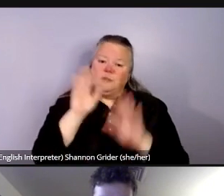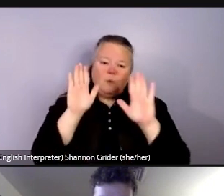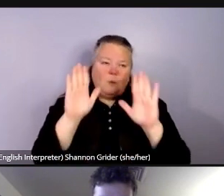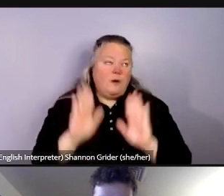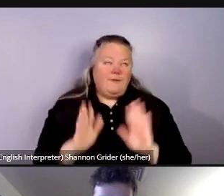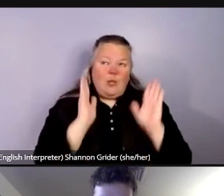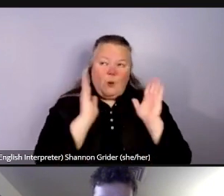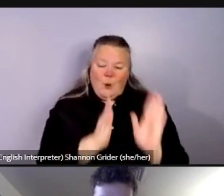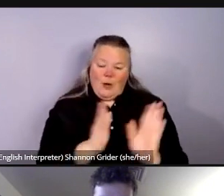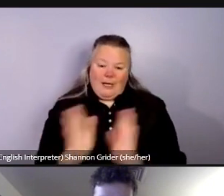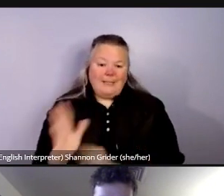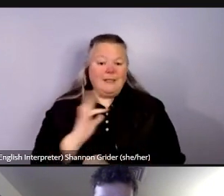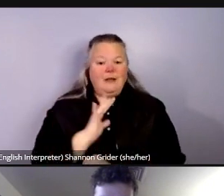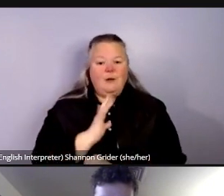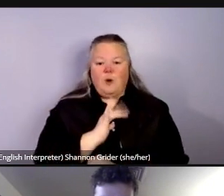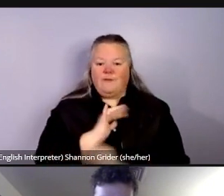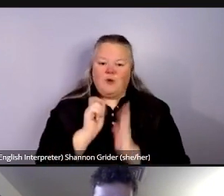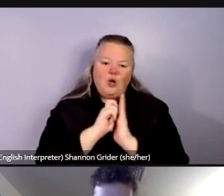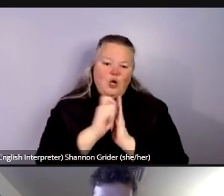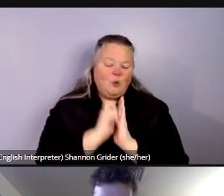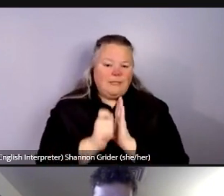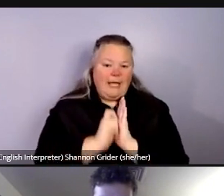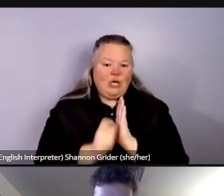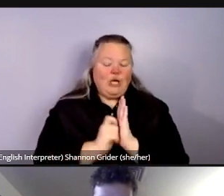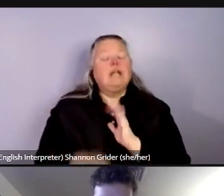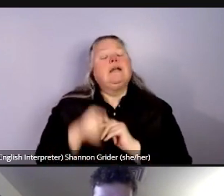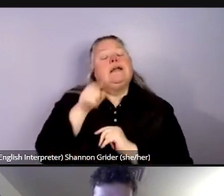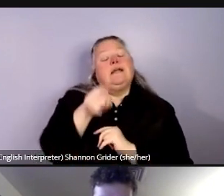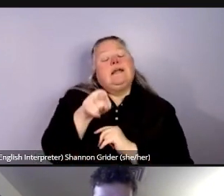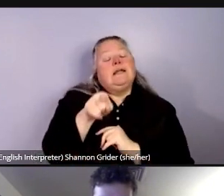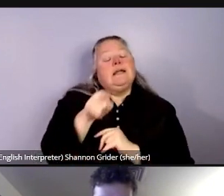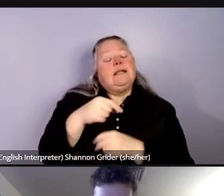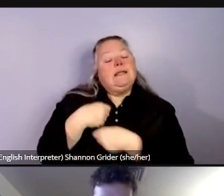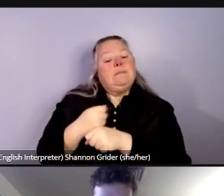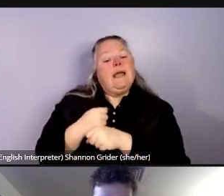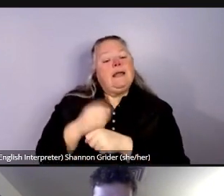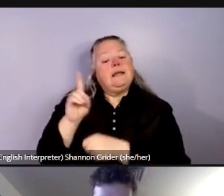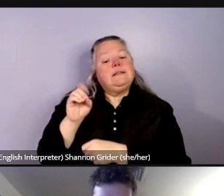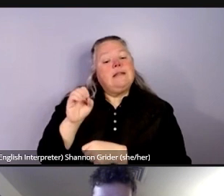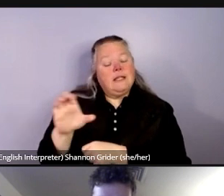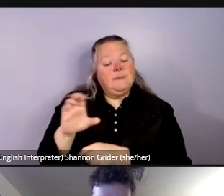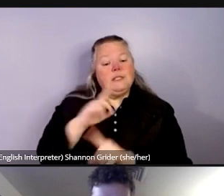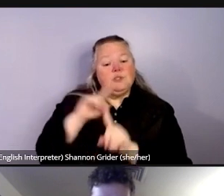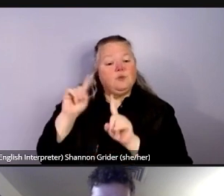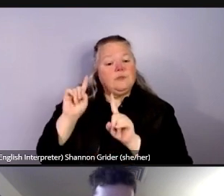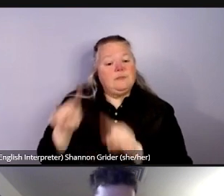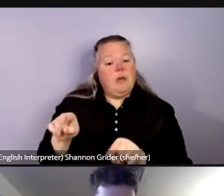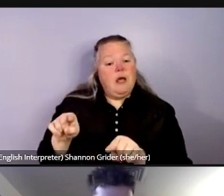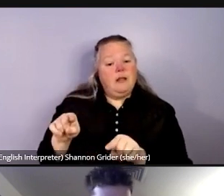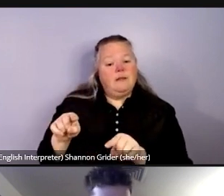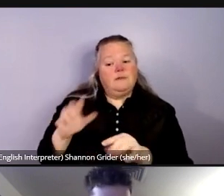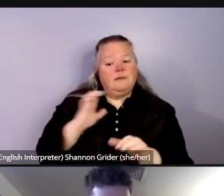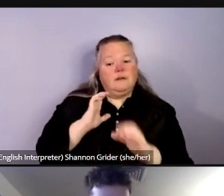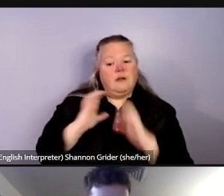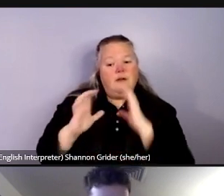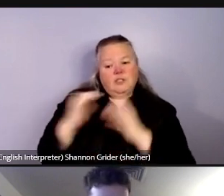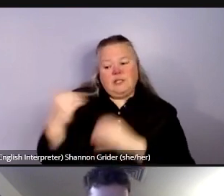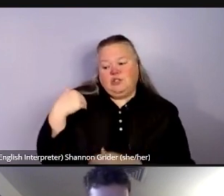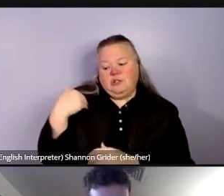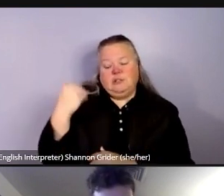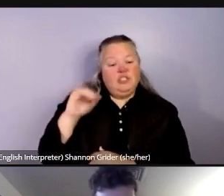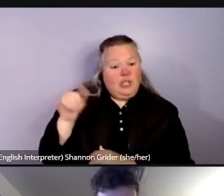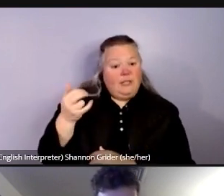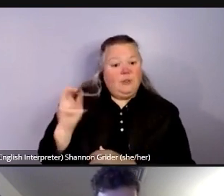and an outstanding note taker, has created a document sort of in response to the conversation that we had in